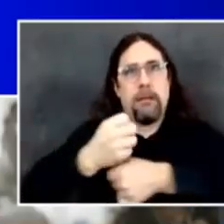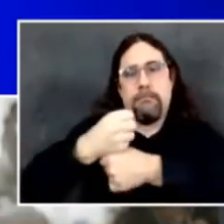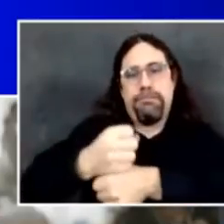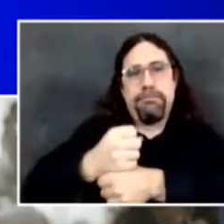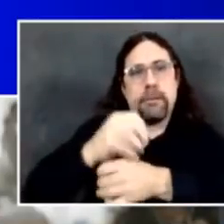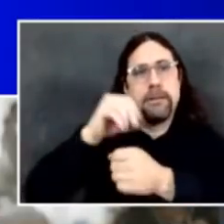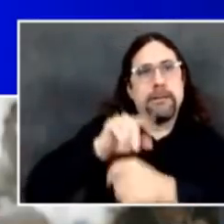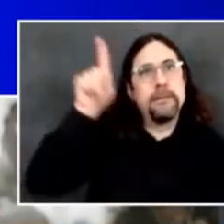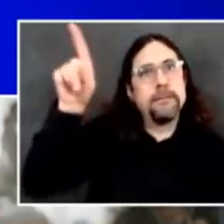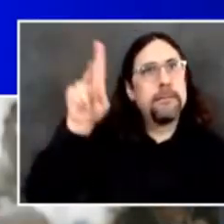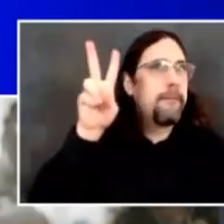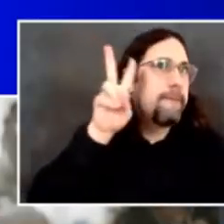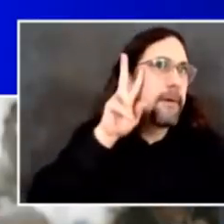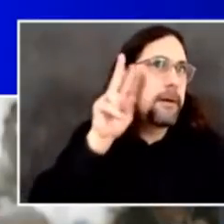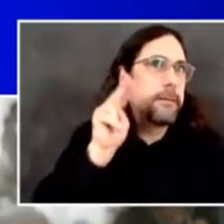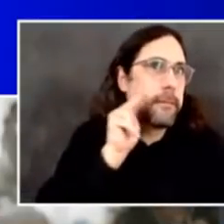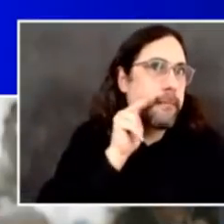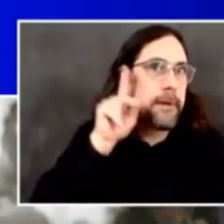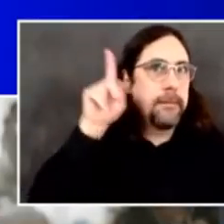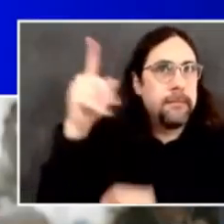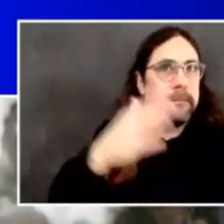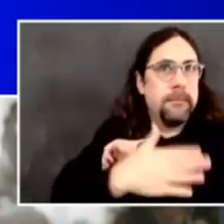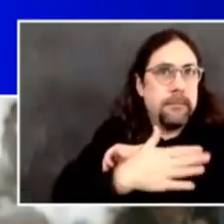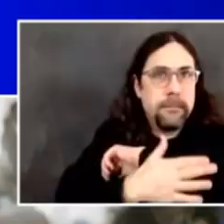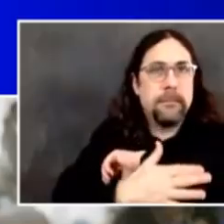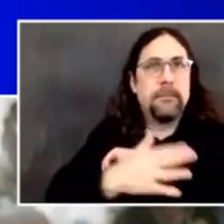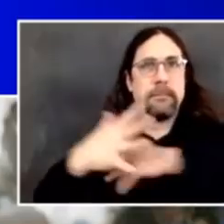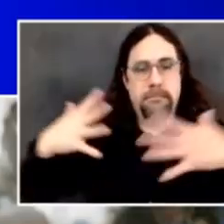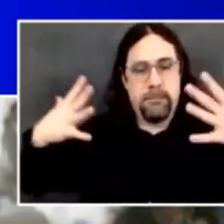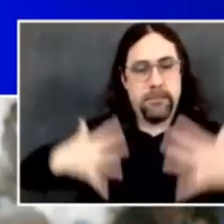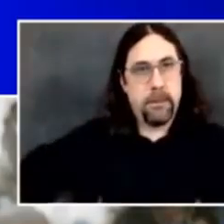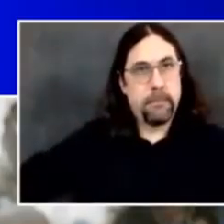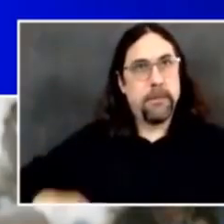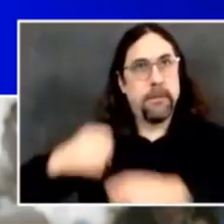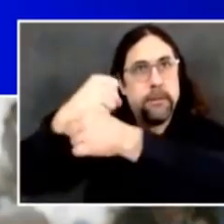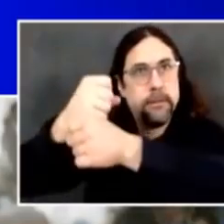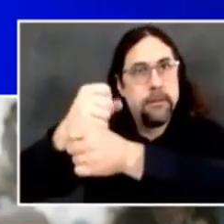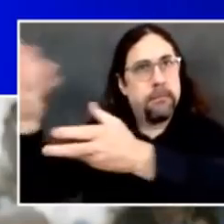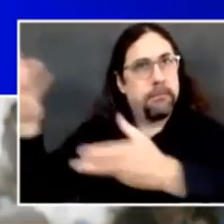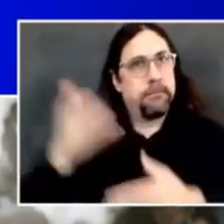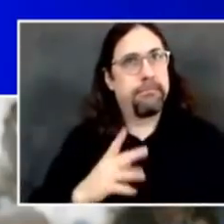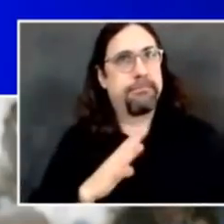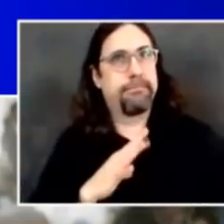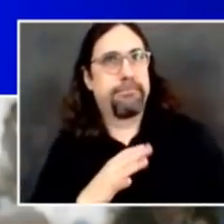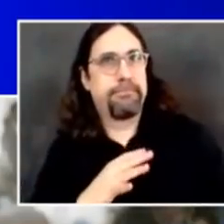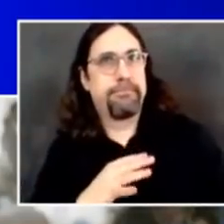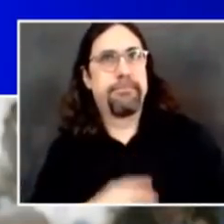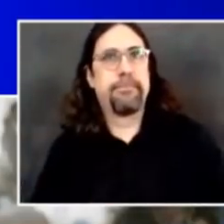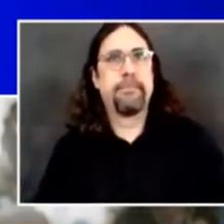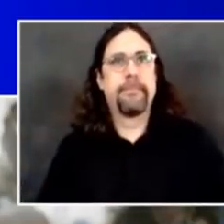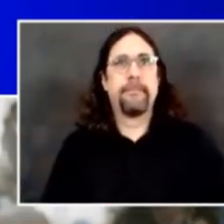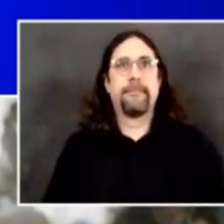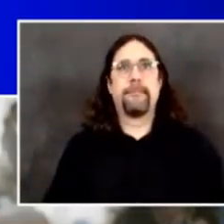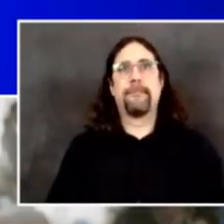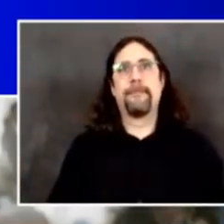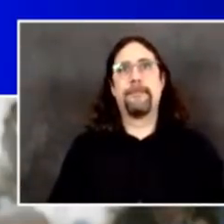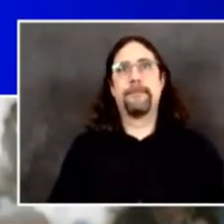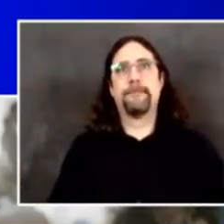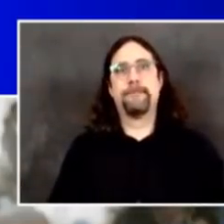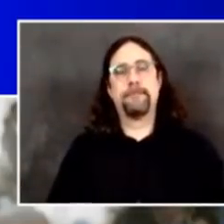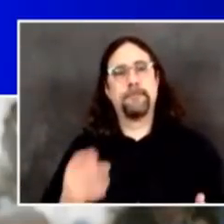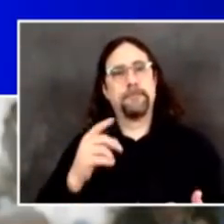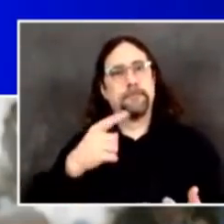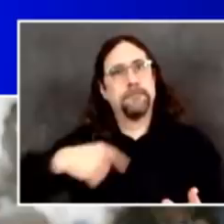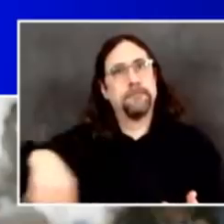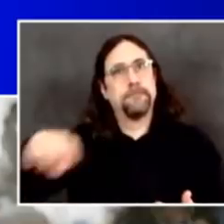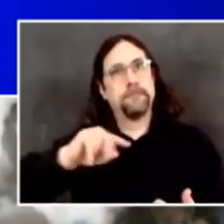There's been a lot of good stories here of New York City ingenuity, of New Yorkers coming together, but